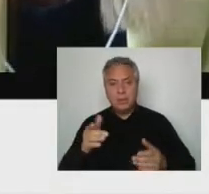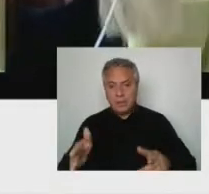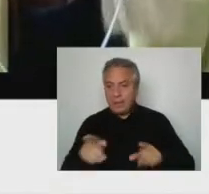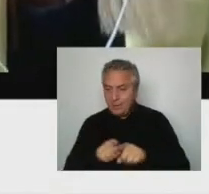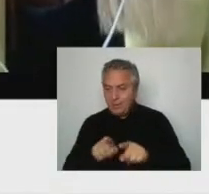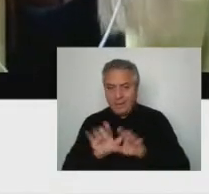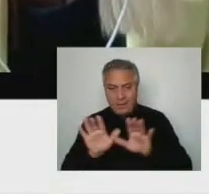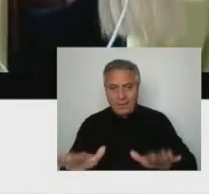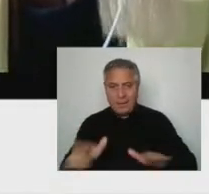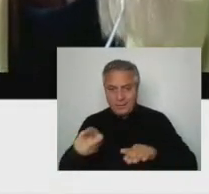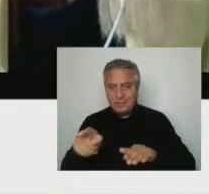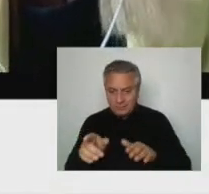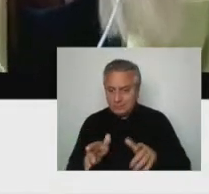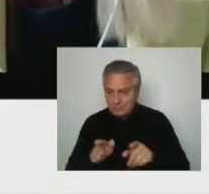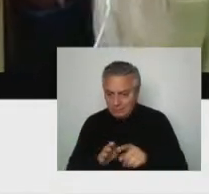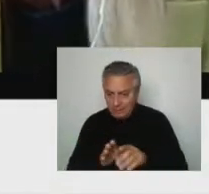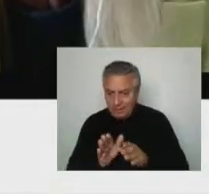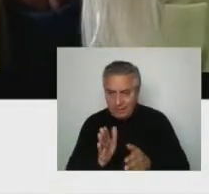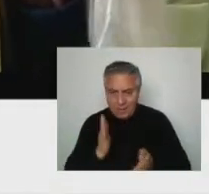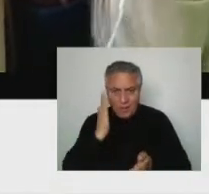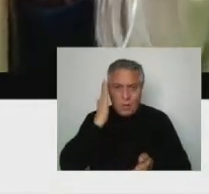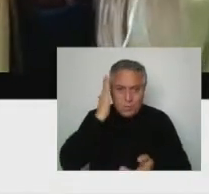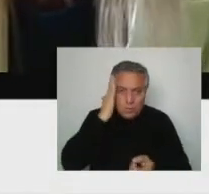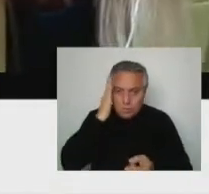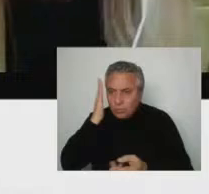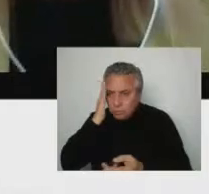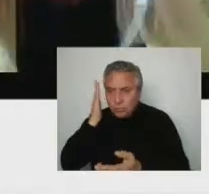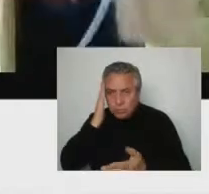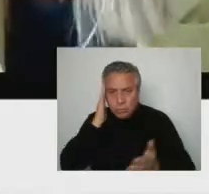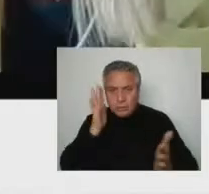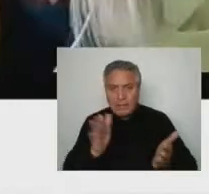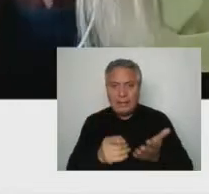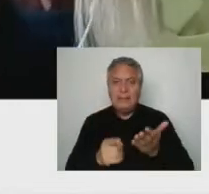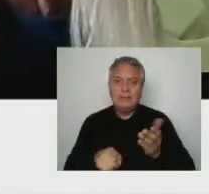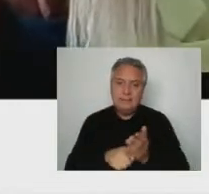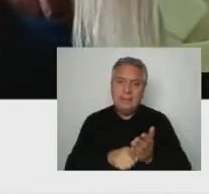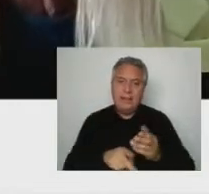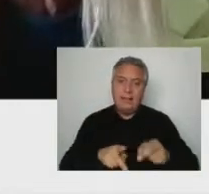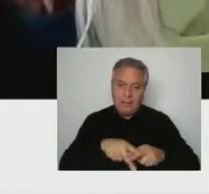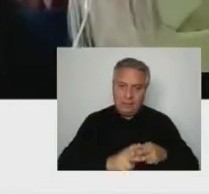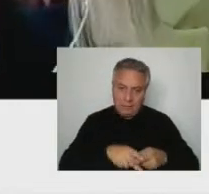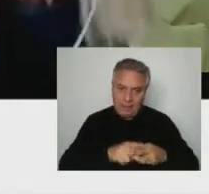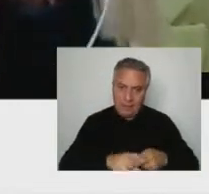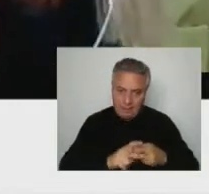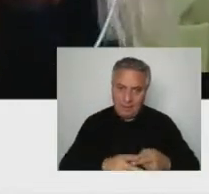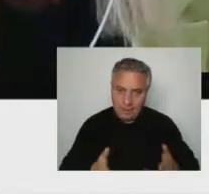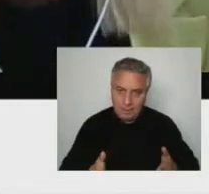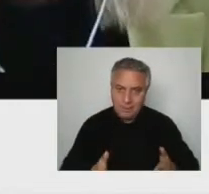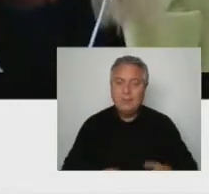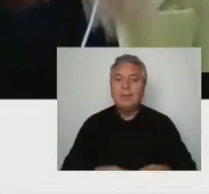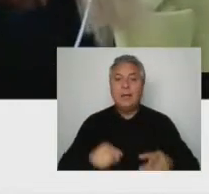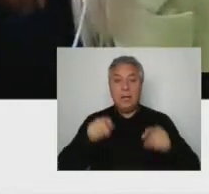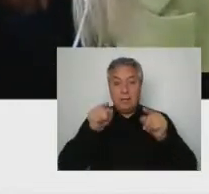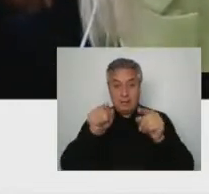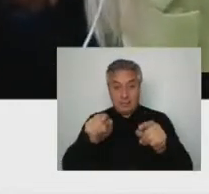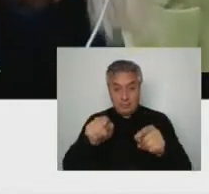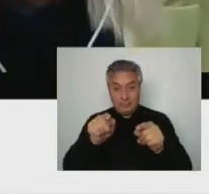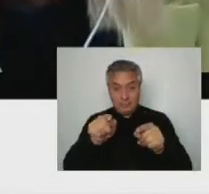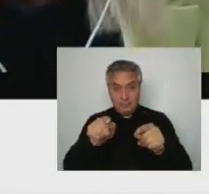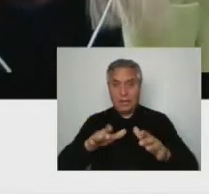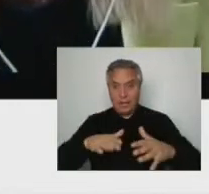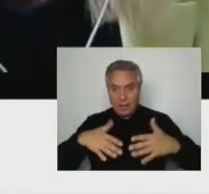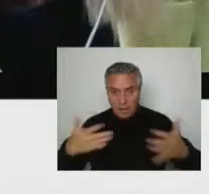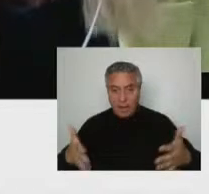even technical skills for employability and entrepreneurship. That will be an even greater